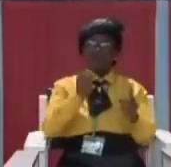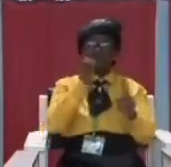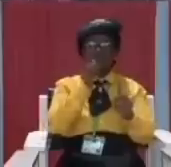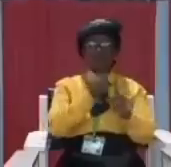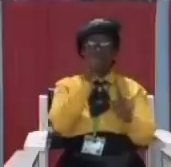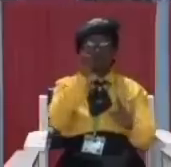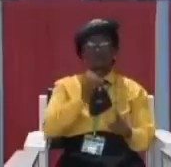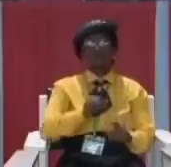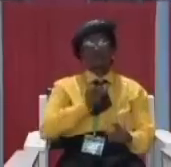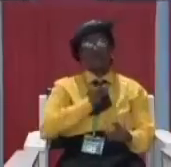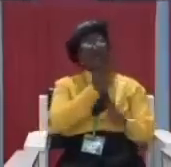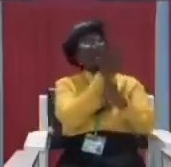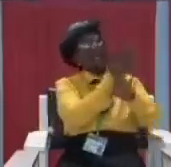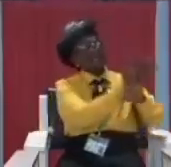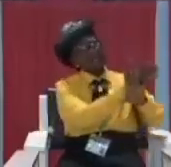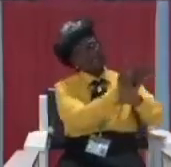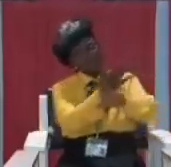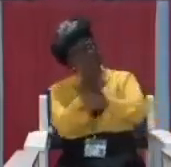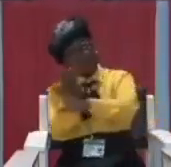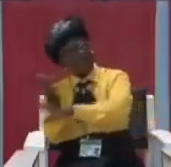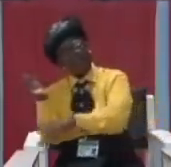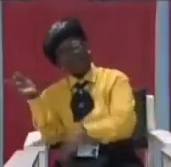I appeal to you